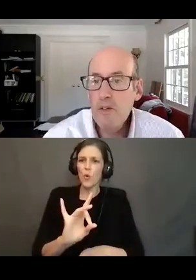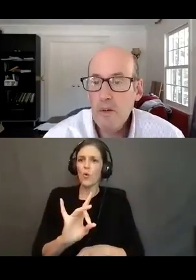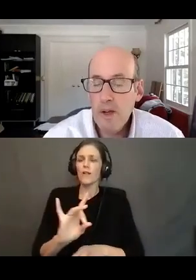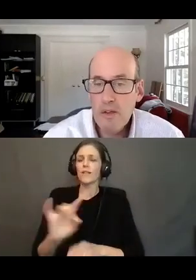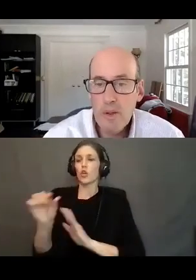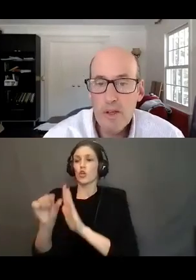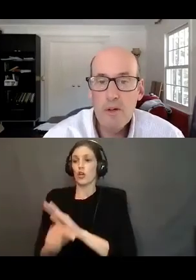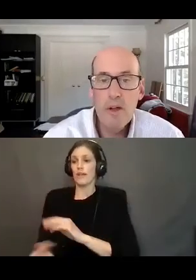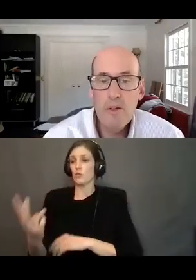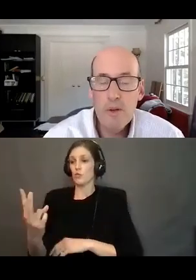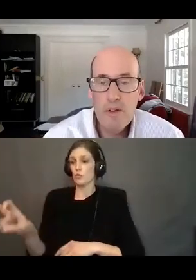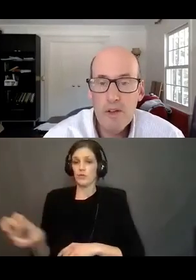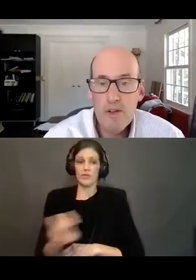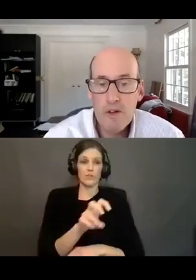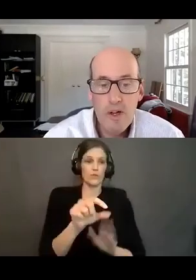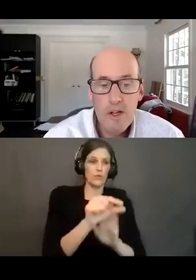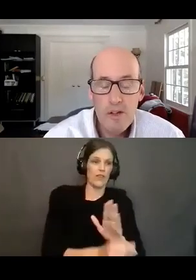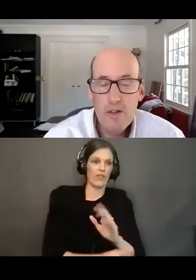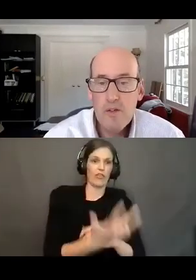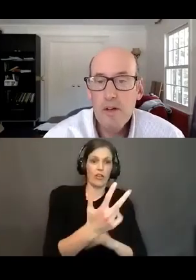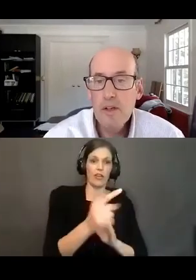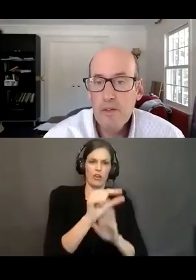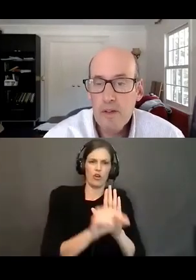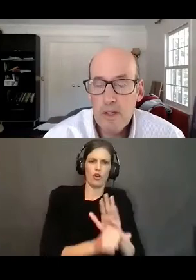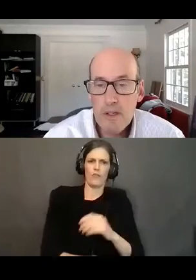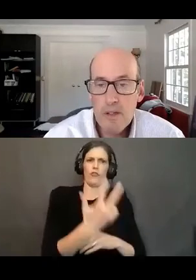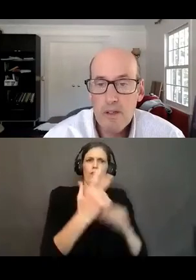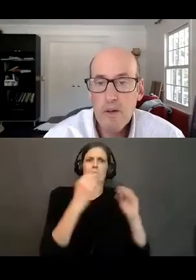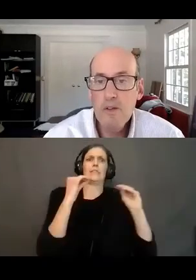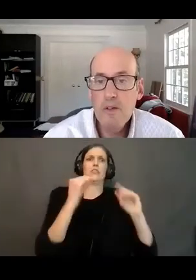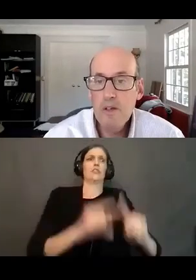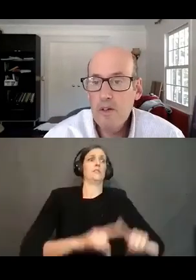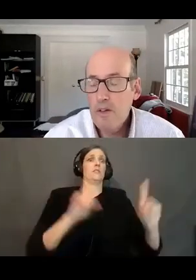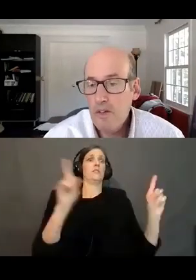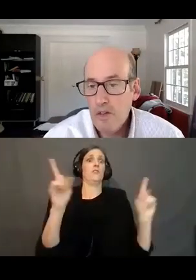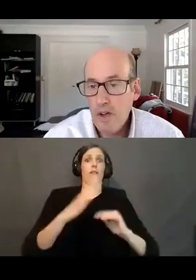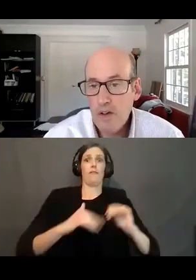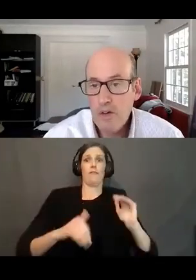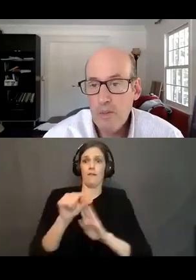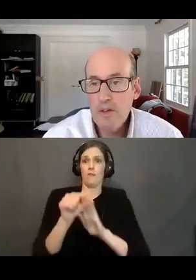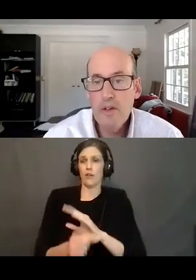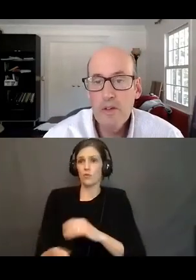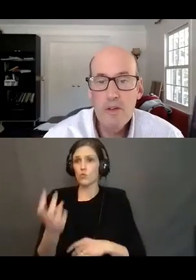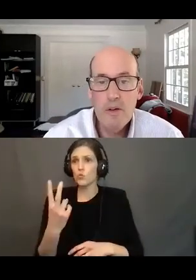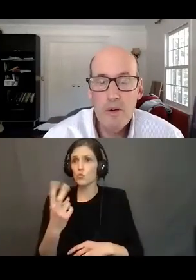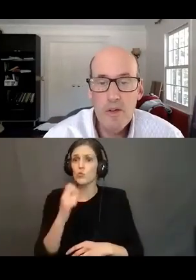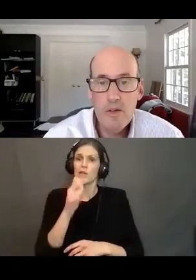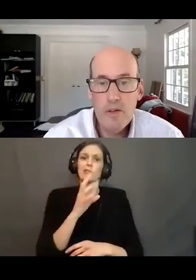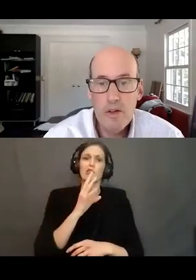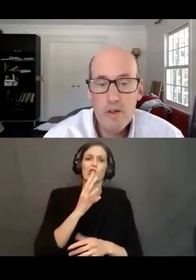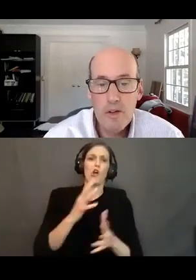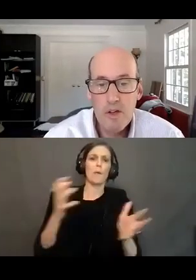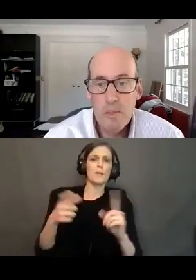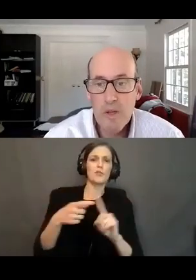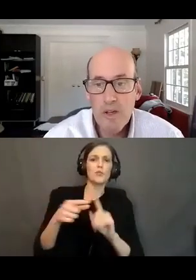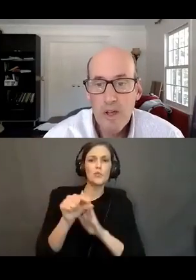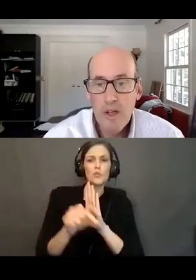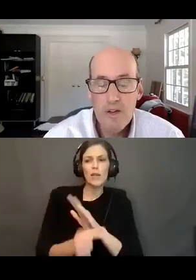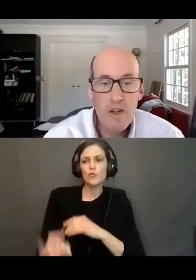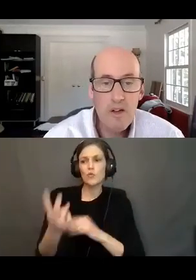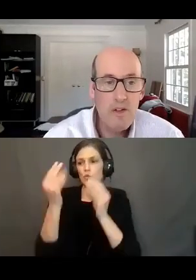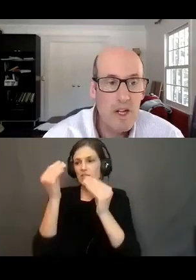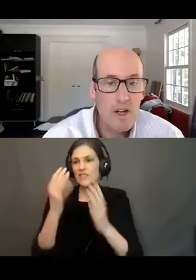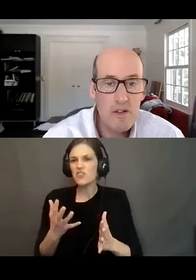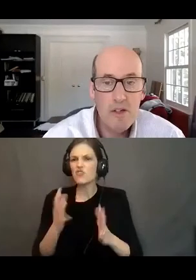grade 2 to grade 3, and your grade 3 teacher teaches very differently than your grade 2 teacher, doesn't talk too much to your grade 2 teacher. That could be